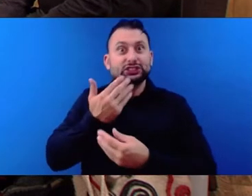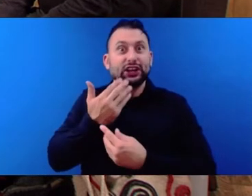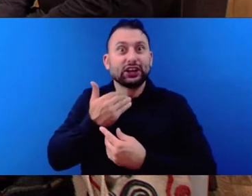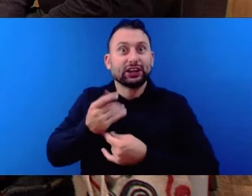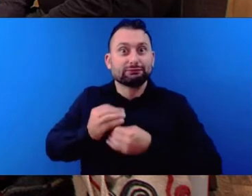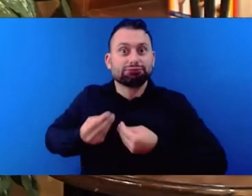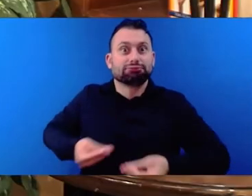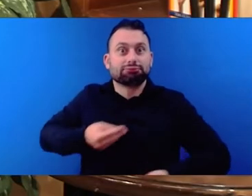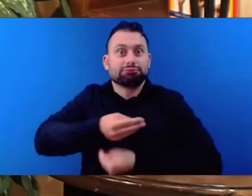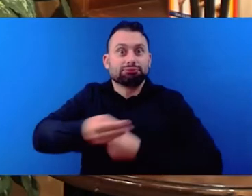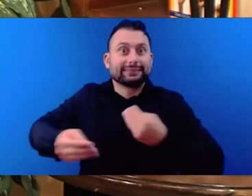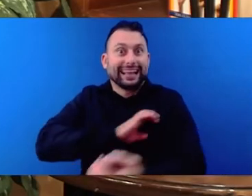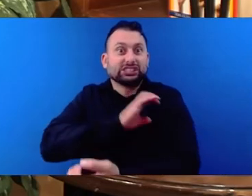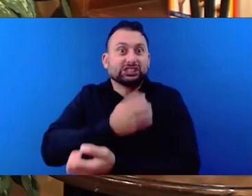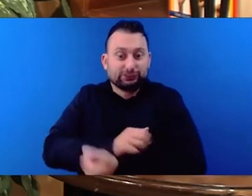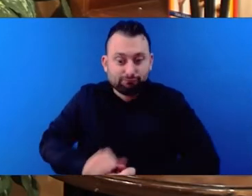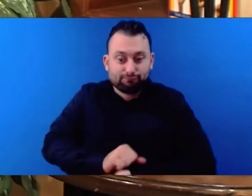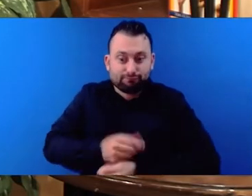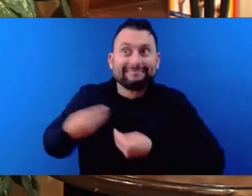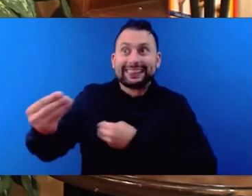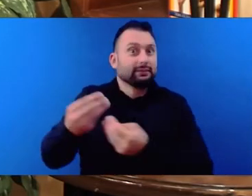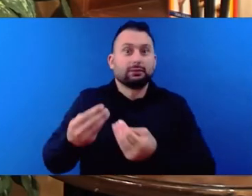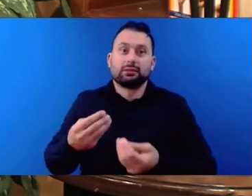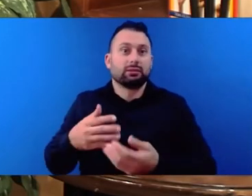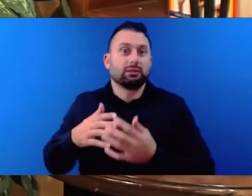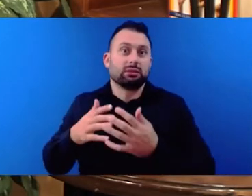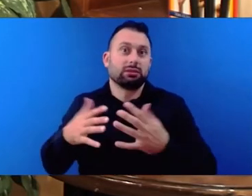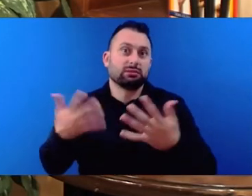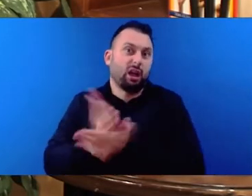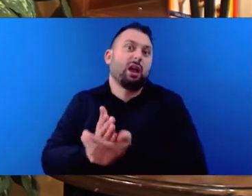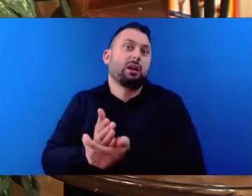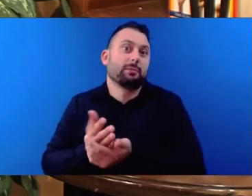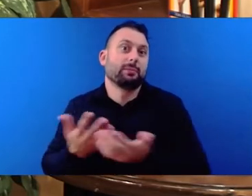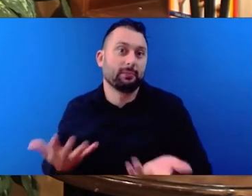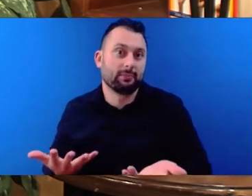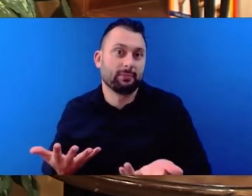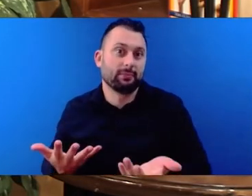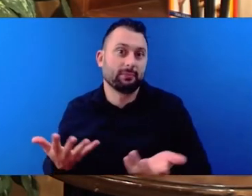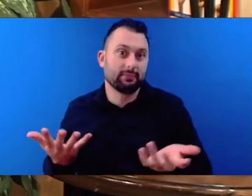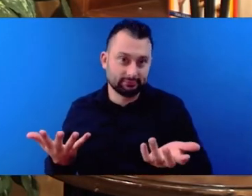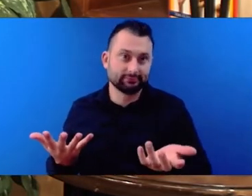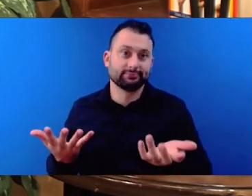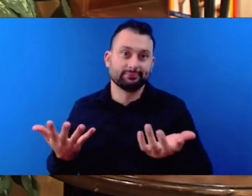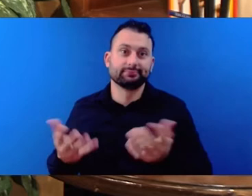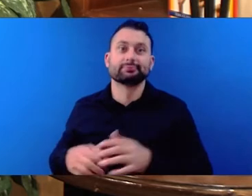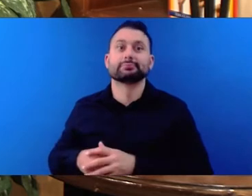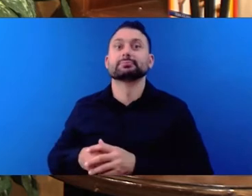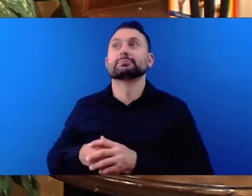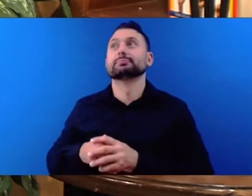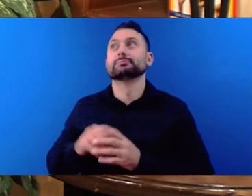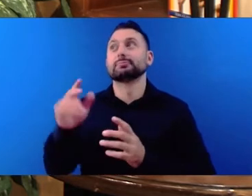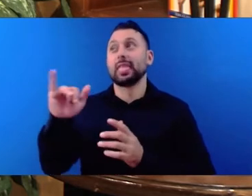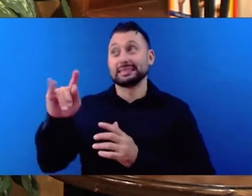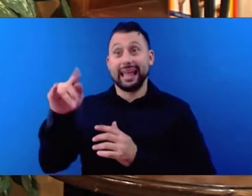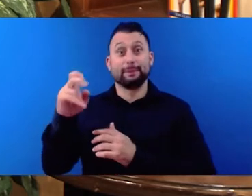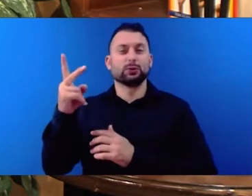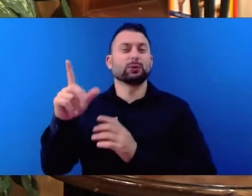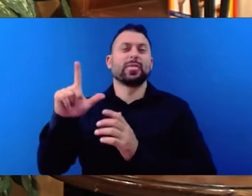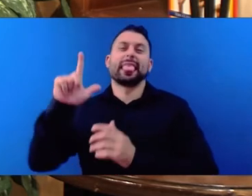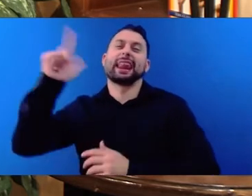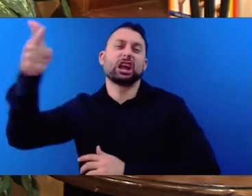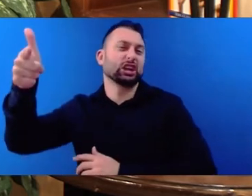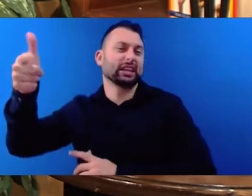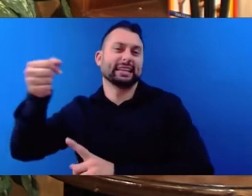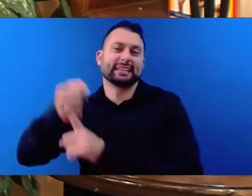In type 2 diabetes, that's something that you develop over years and years, and there's many risk factors that